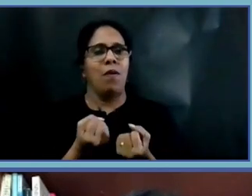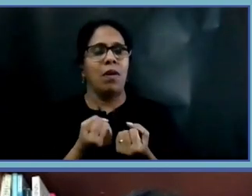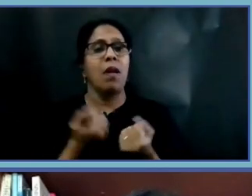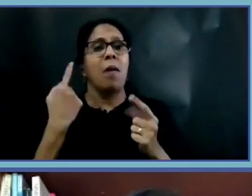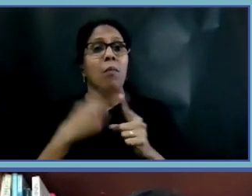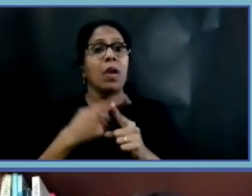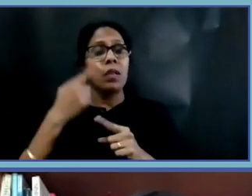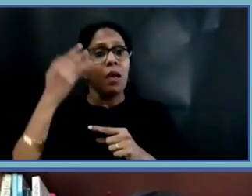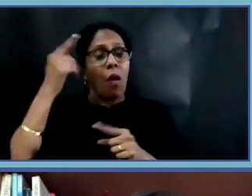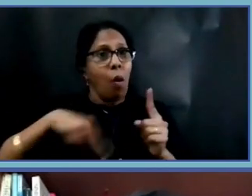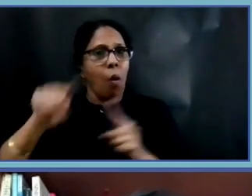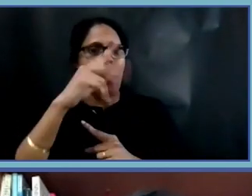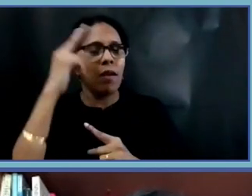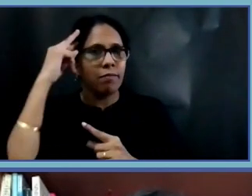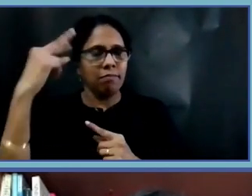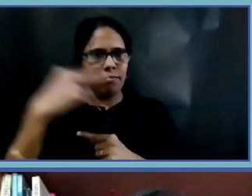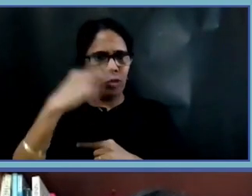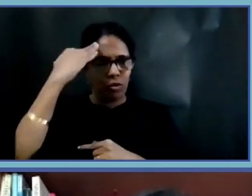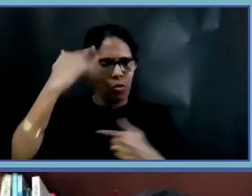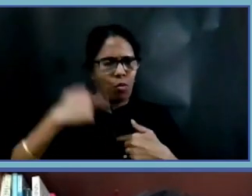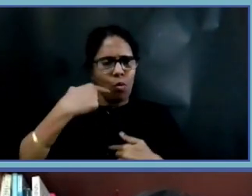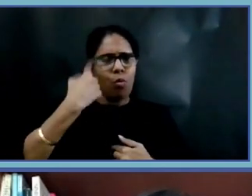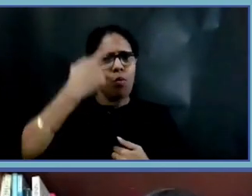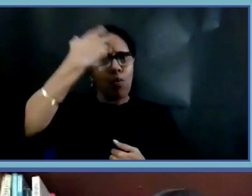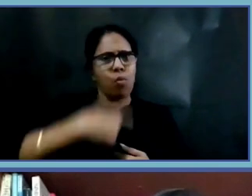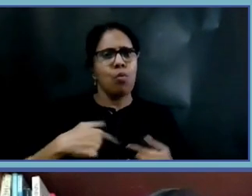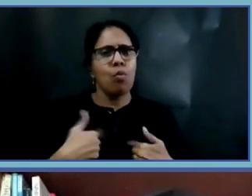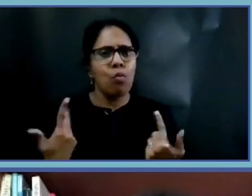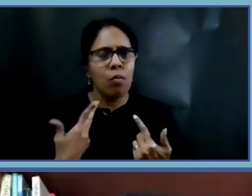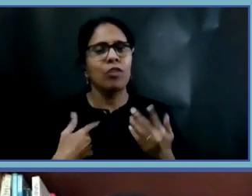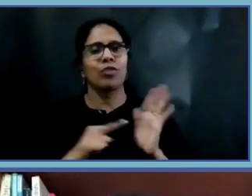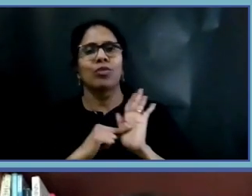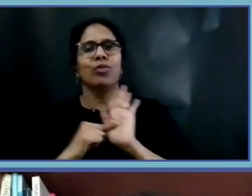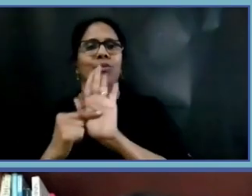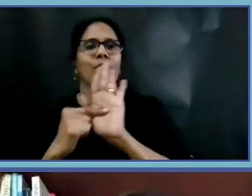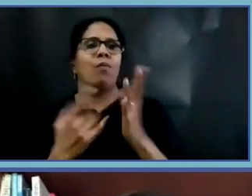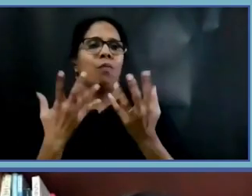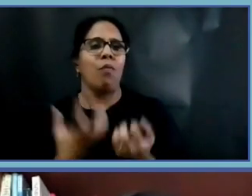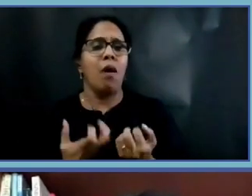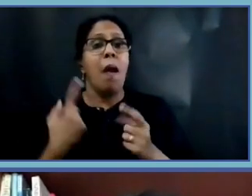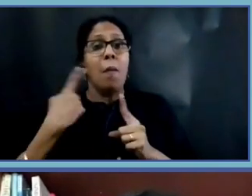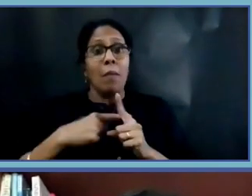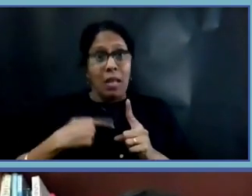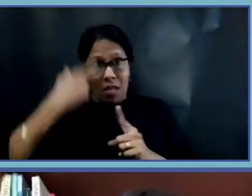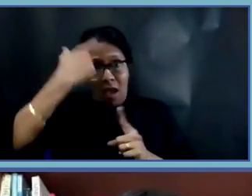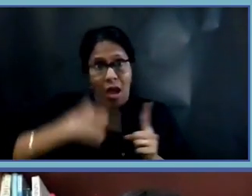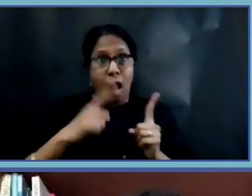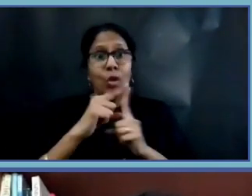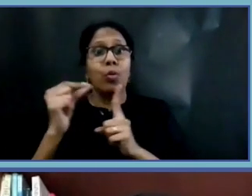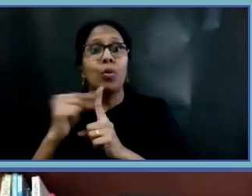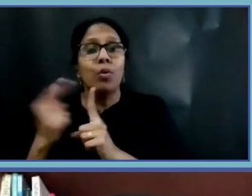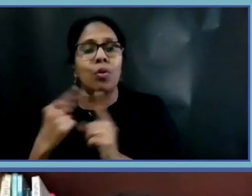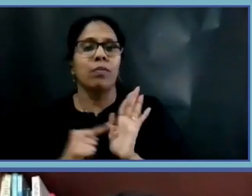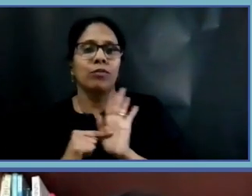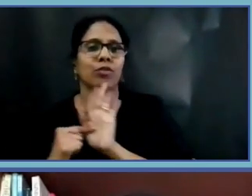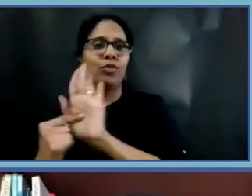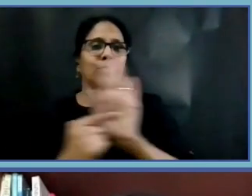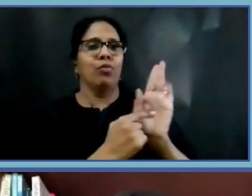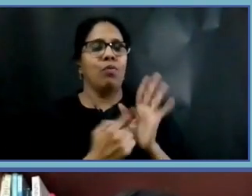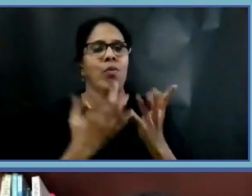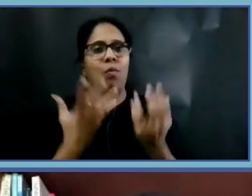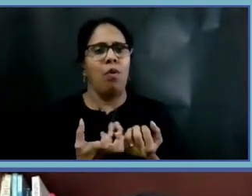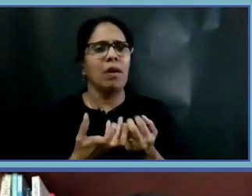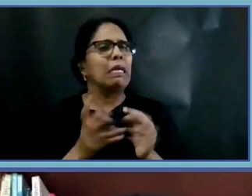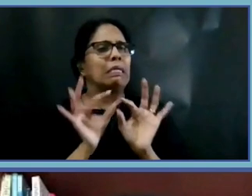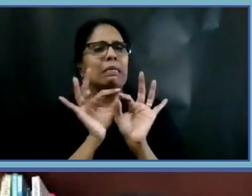I? What I do. Okay. Simple, fantastic. Not complicated. Fantastic. What about